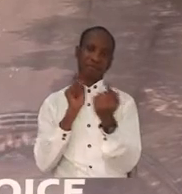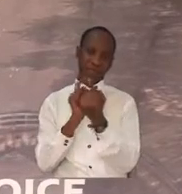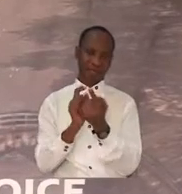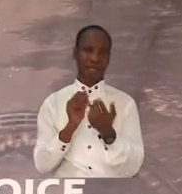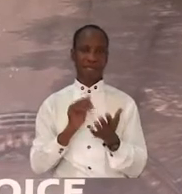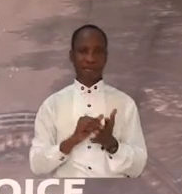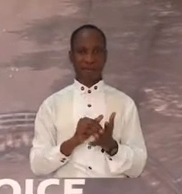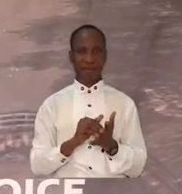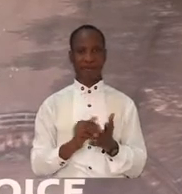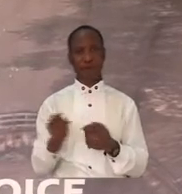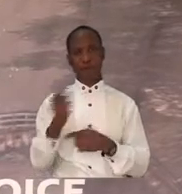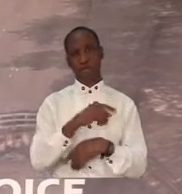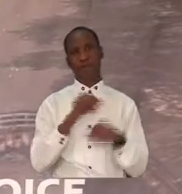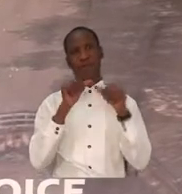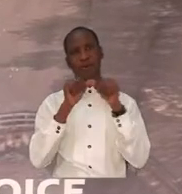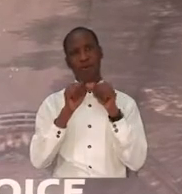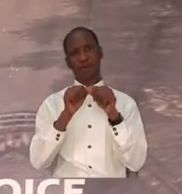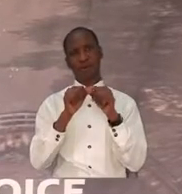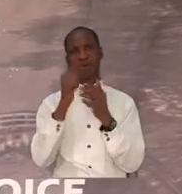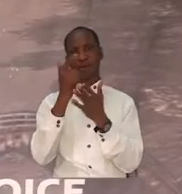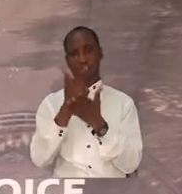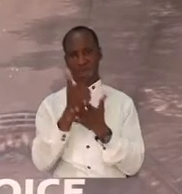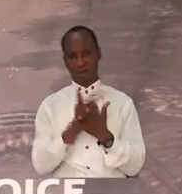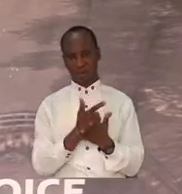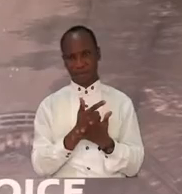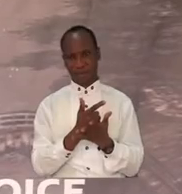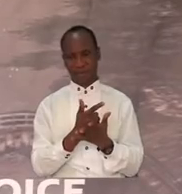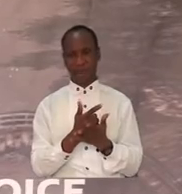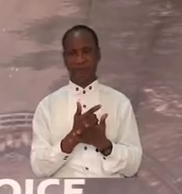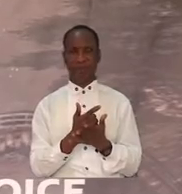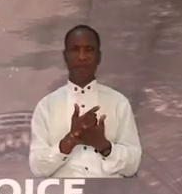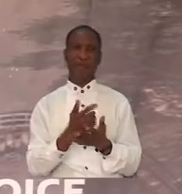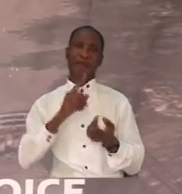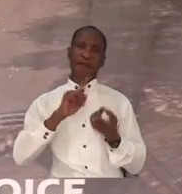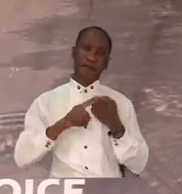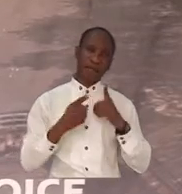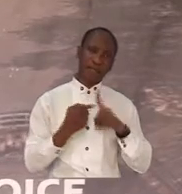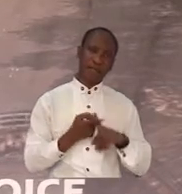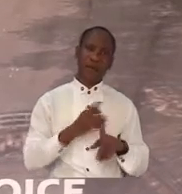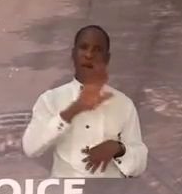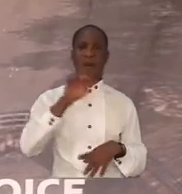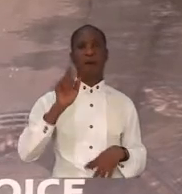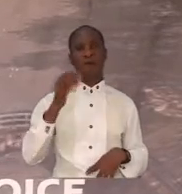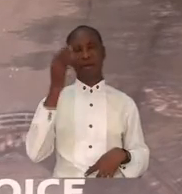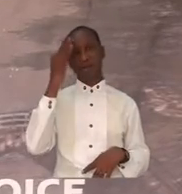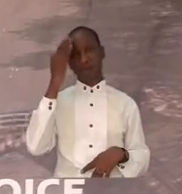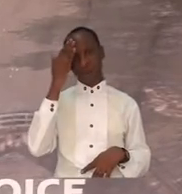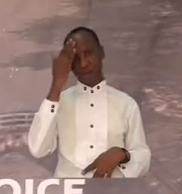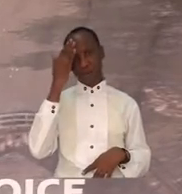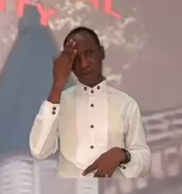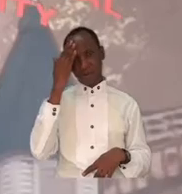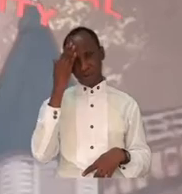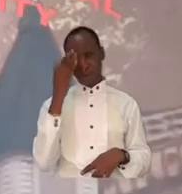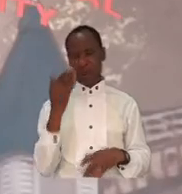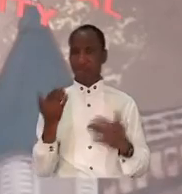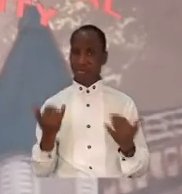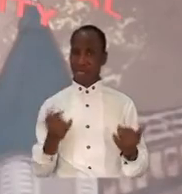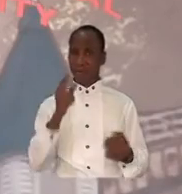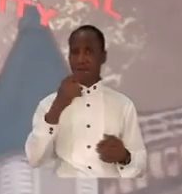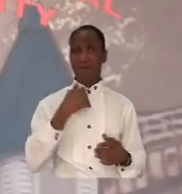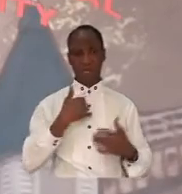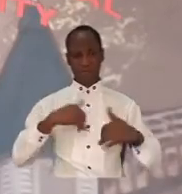so. Adophonum, Mumma ye in I yon who say, O nimpa, what we are say. Dear ye